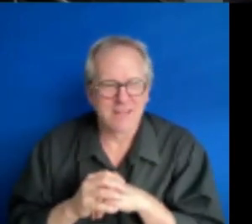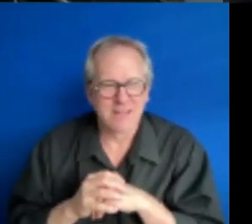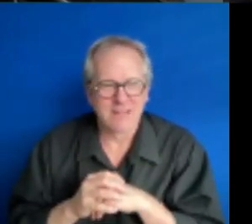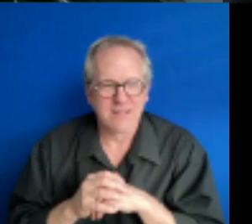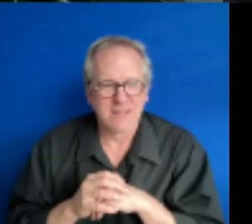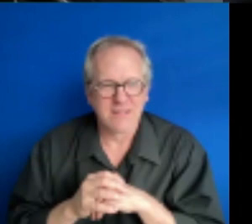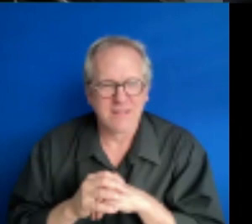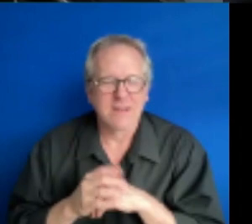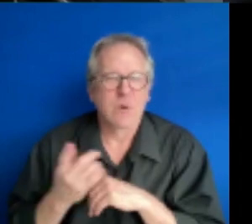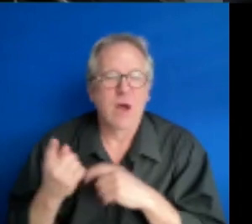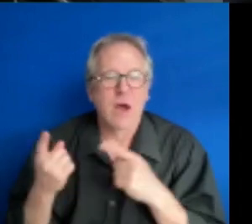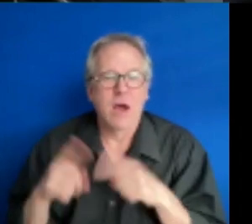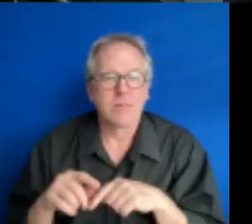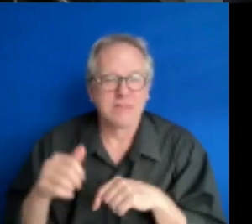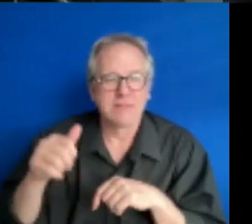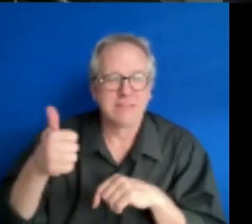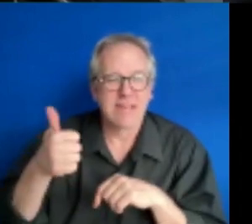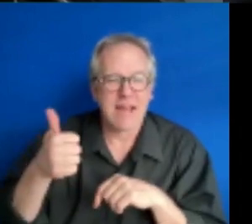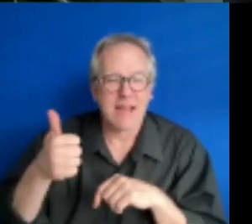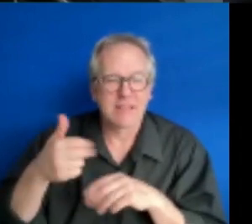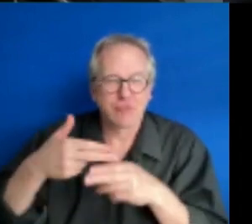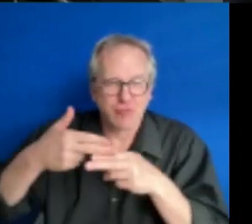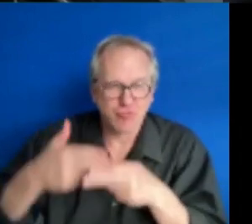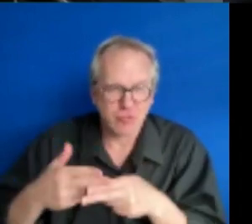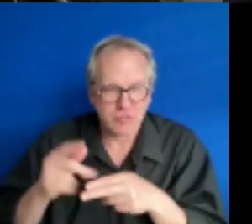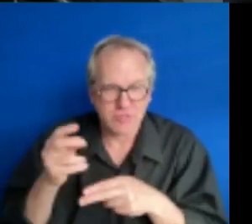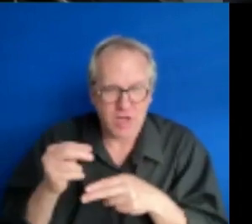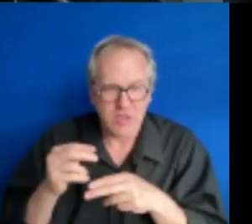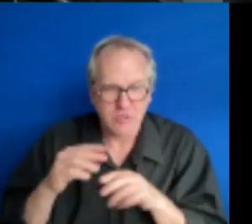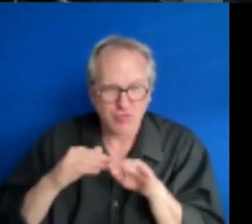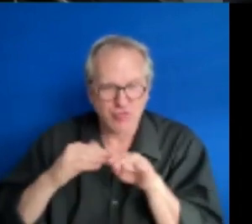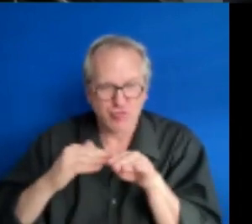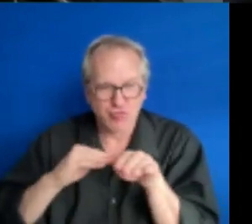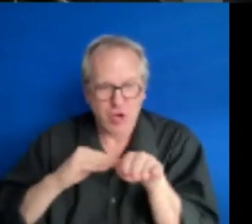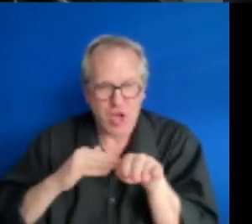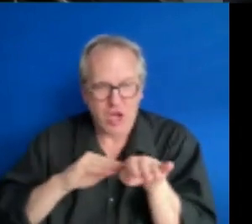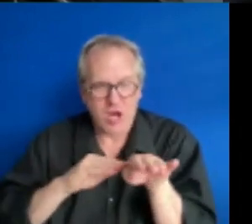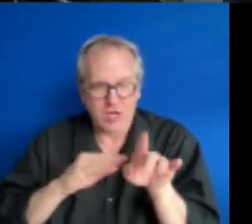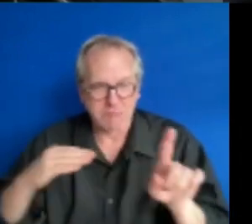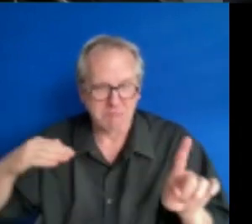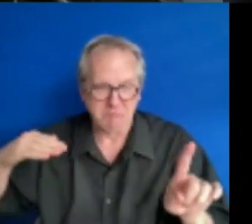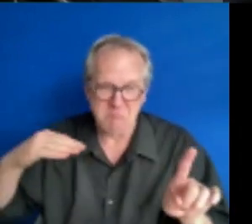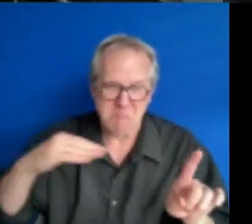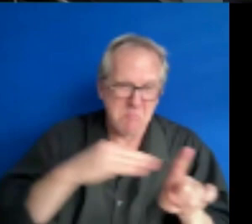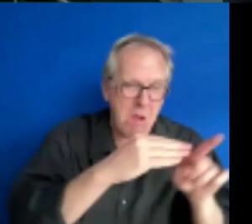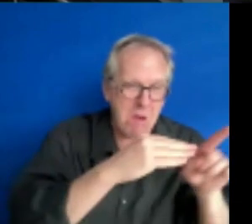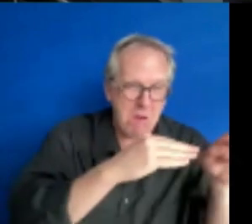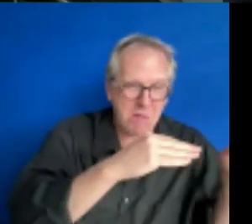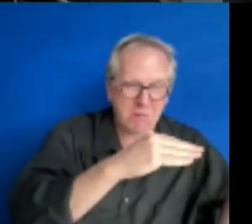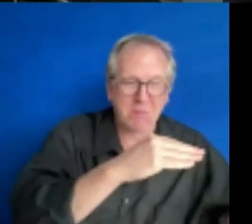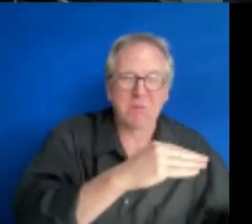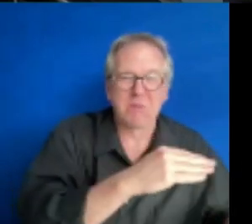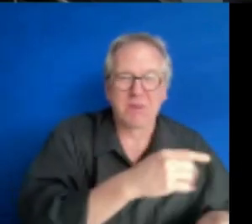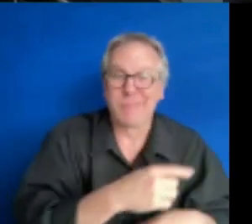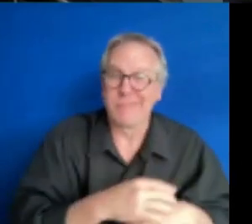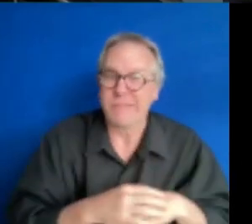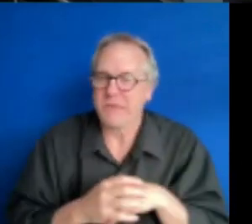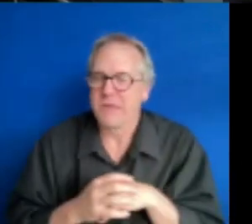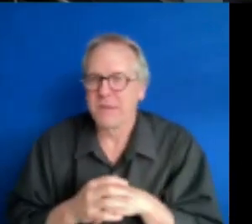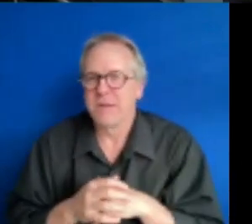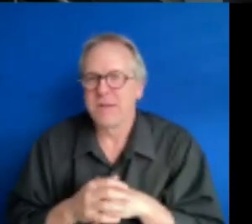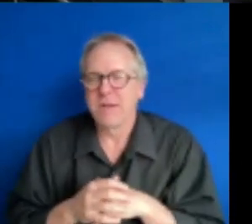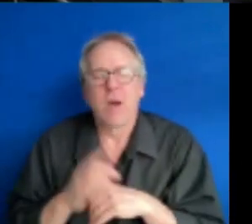I want to say a follow-up question about the families.